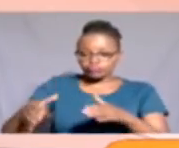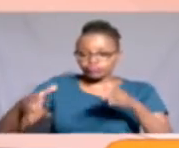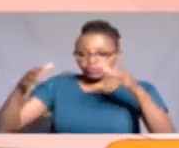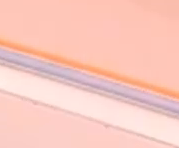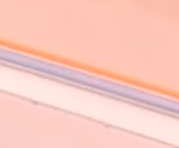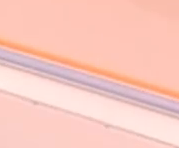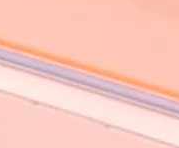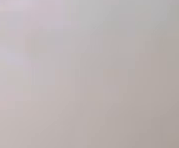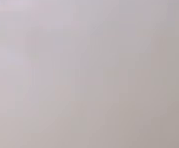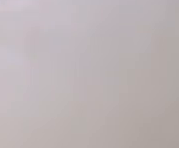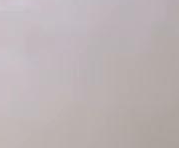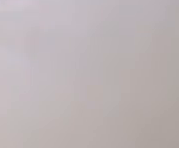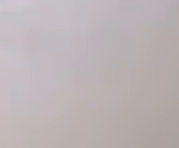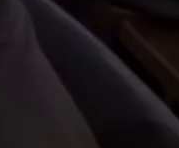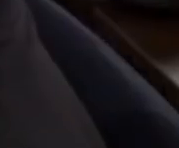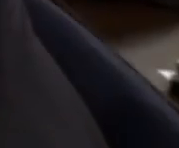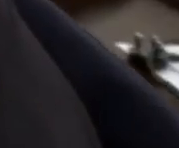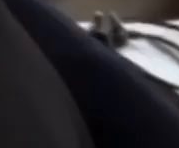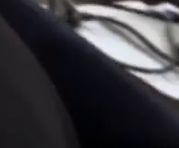Nairobi.